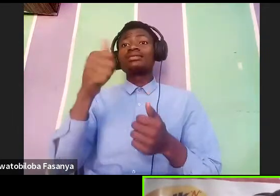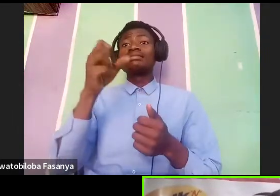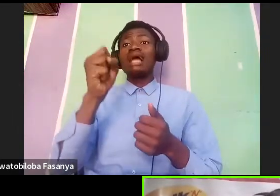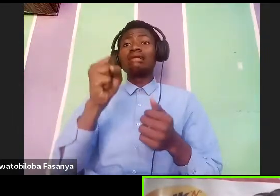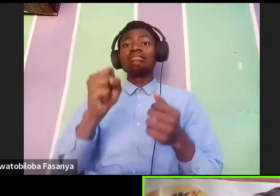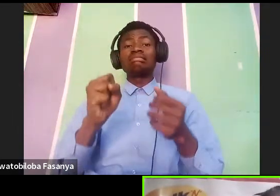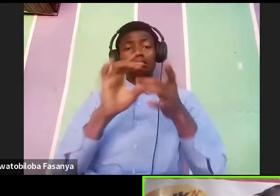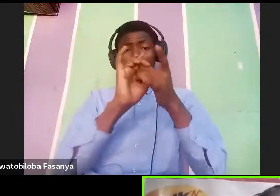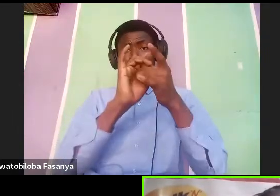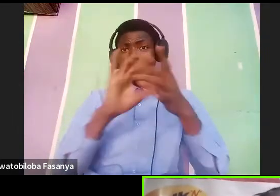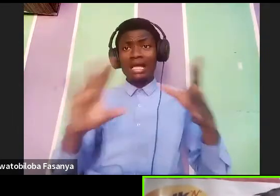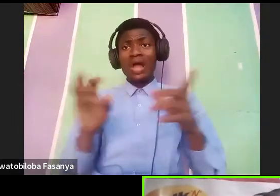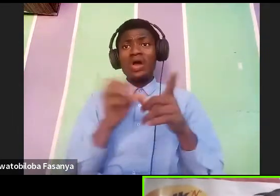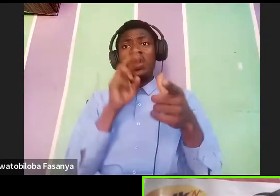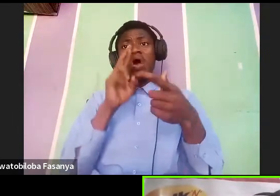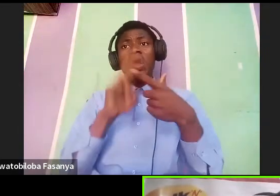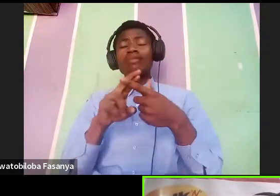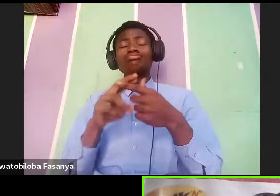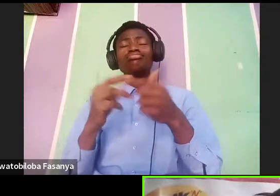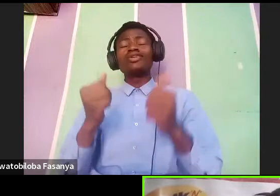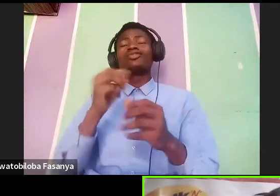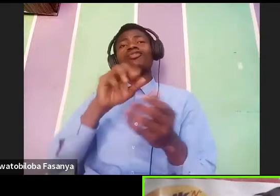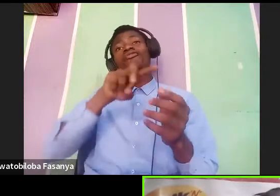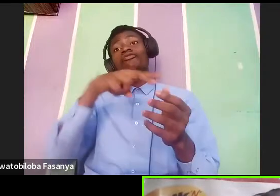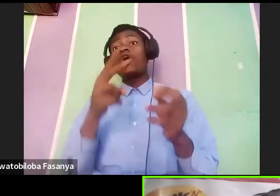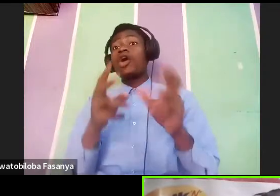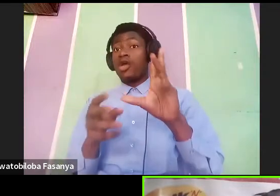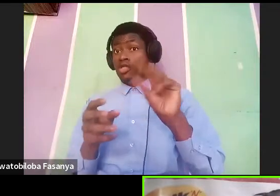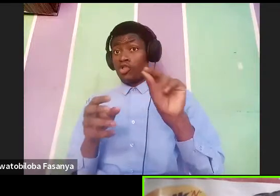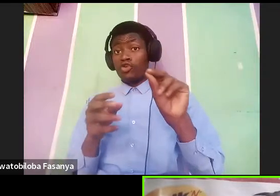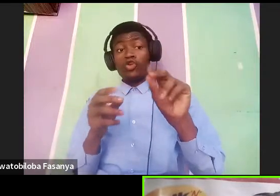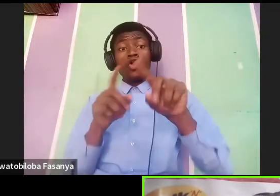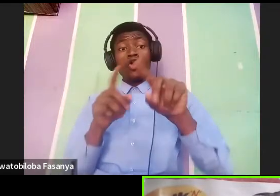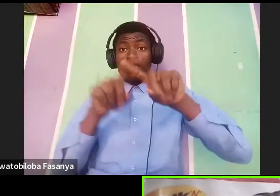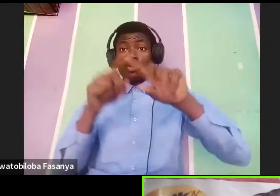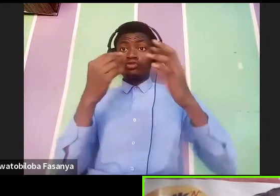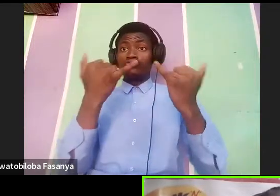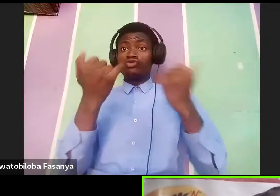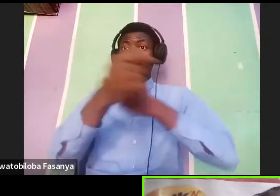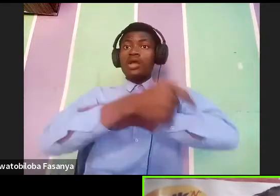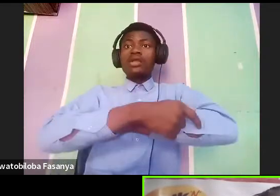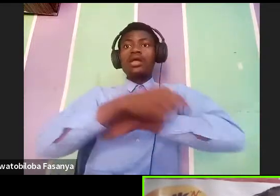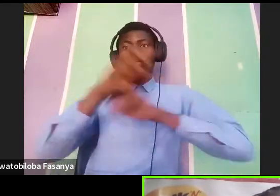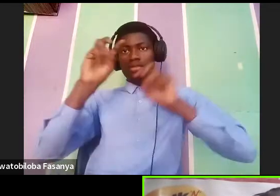a crane falling off and all that. So we're not going to look at some of those emergencies. We're